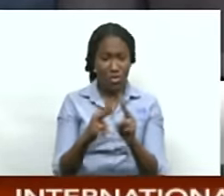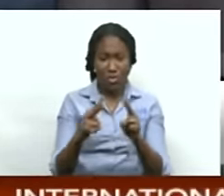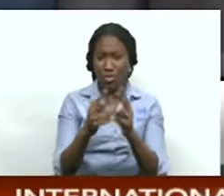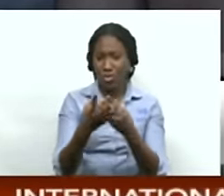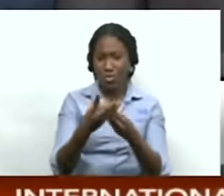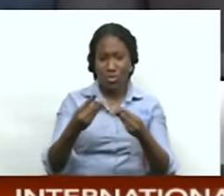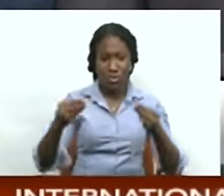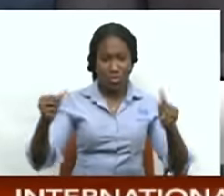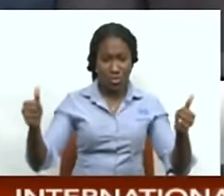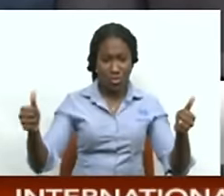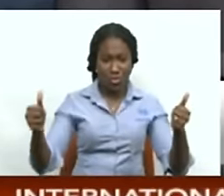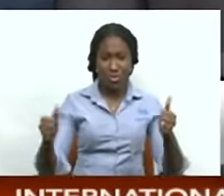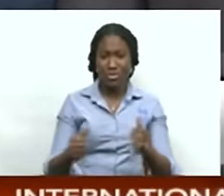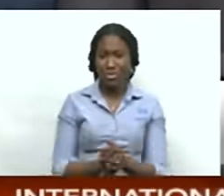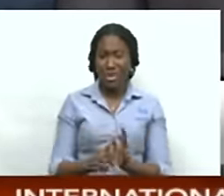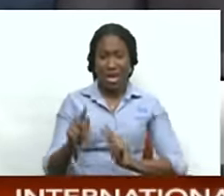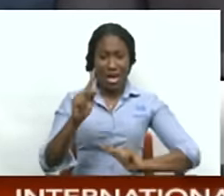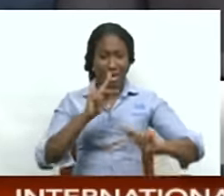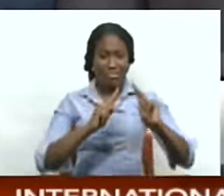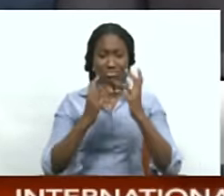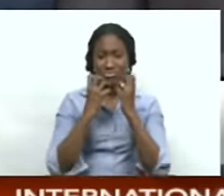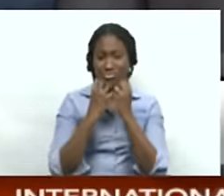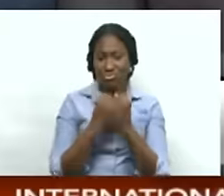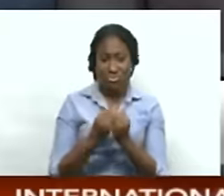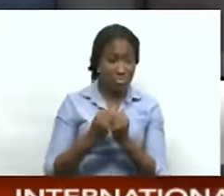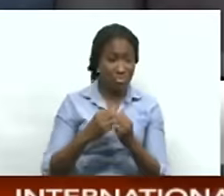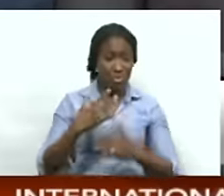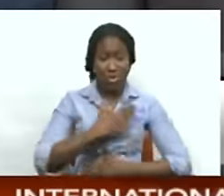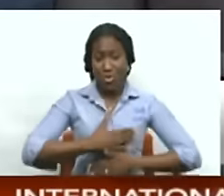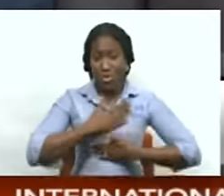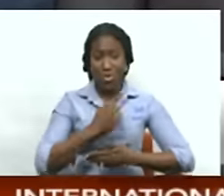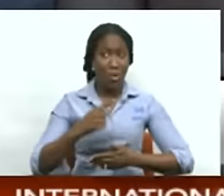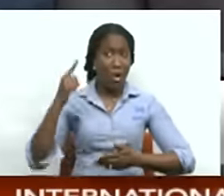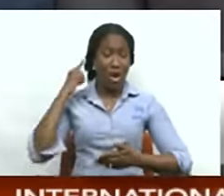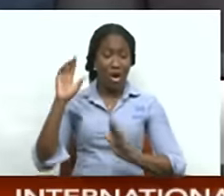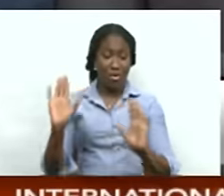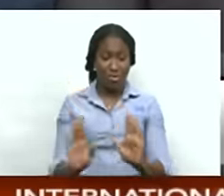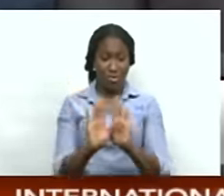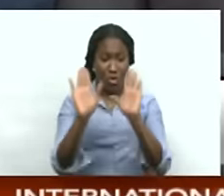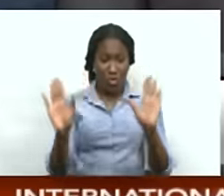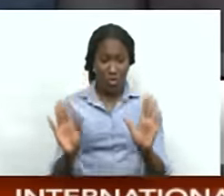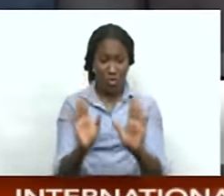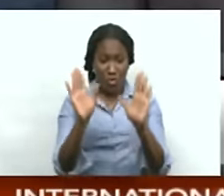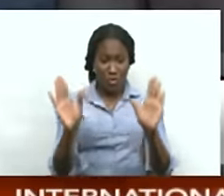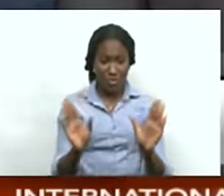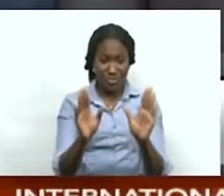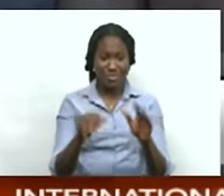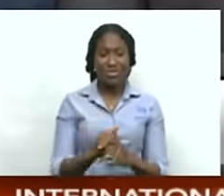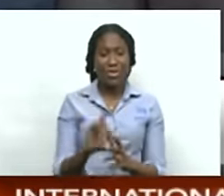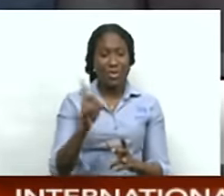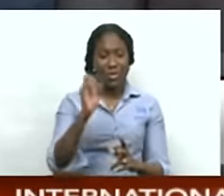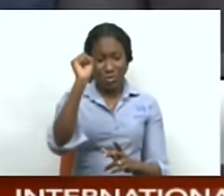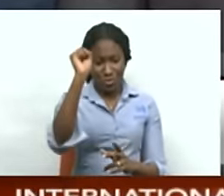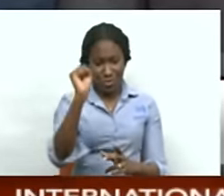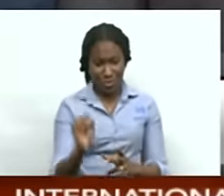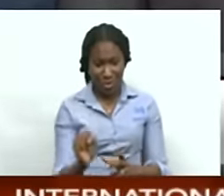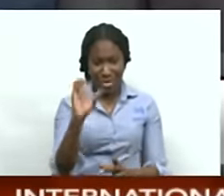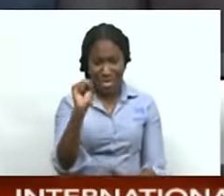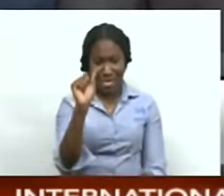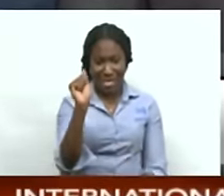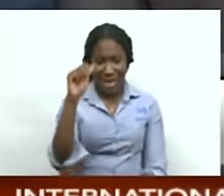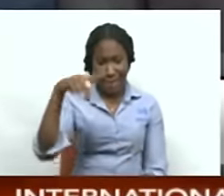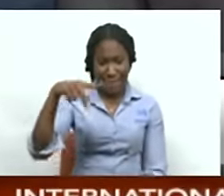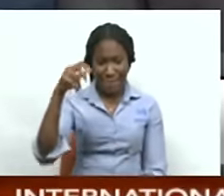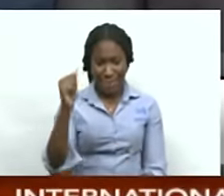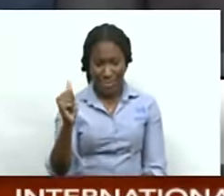genre's top performers last Sunday. A party start crew was outside on the south side at Sapa for the show and almost put their finger to